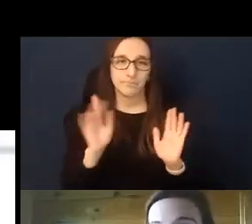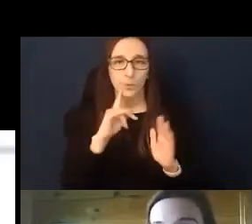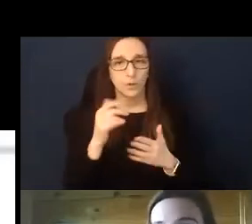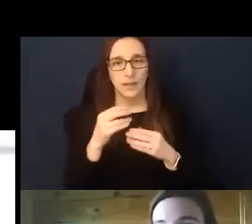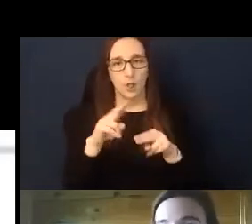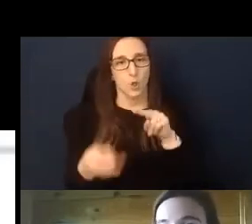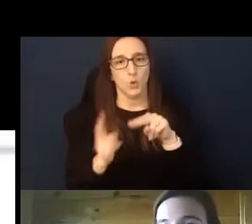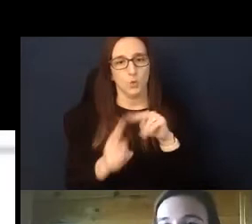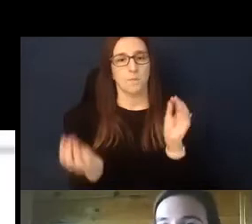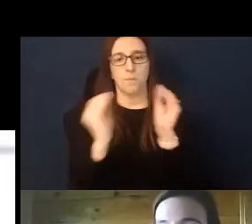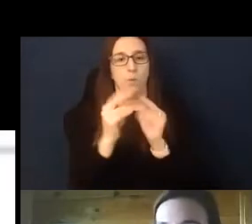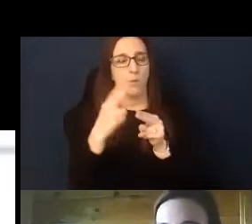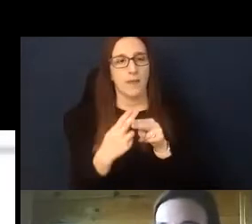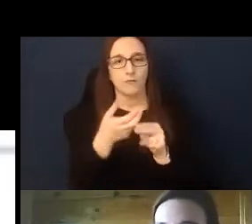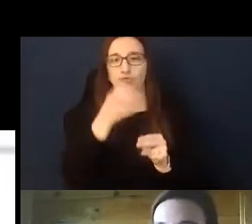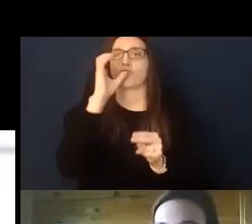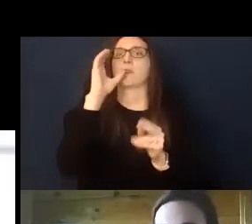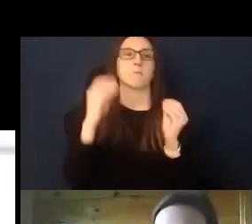more weight if you drink more of